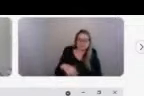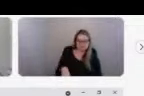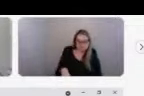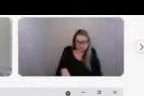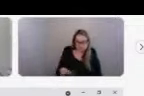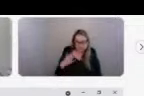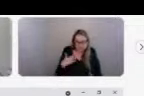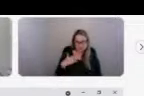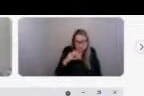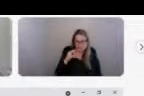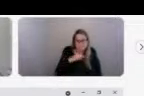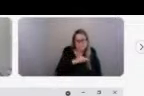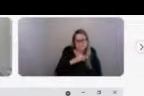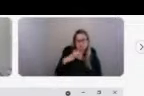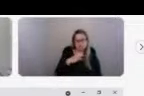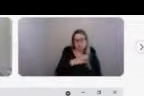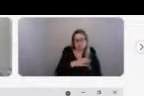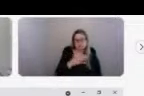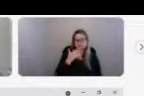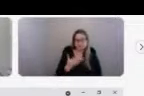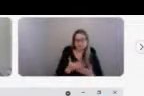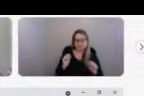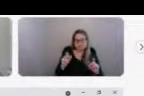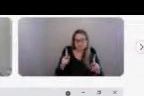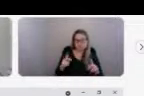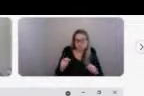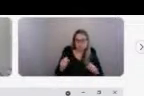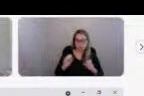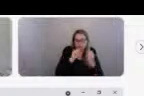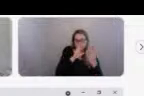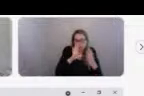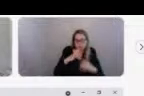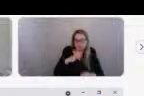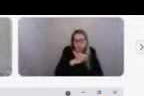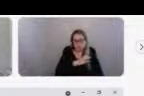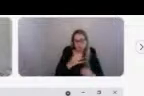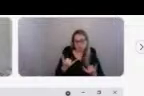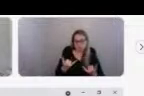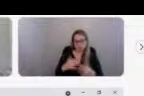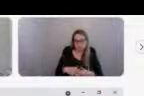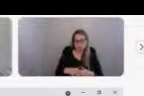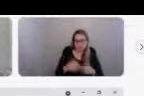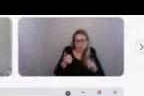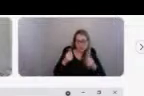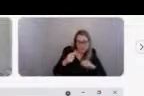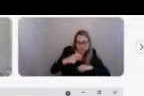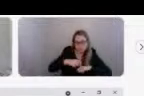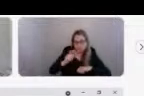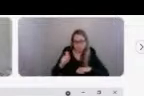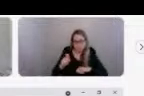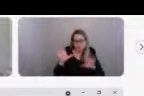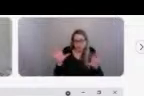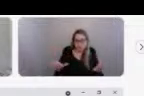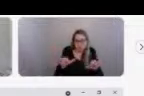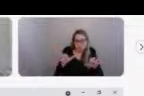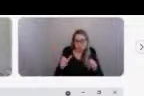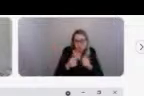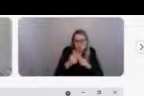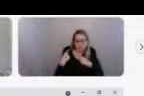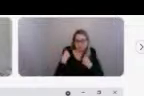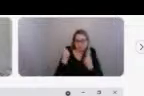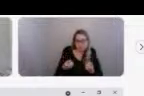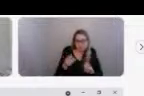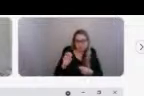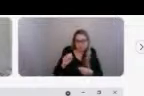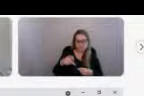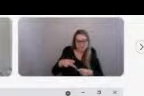you madam chair and commissioners thank you for the opportunity to address the commission and for the efforts and time you have put into the draft maps thus far certainly